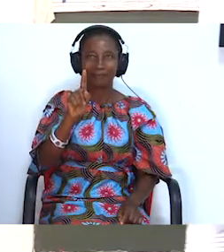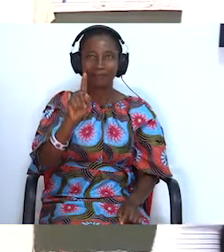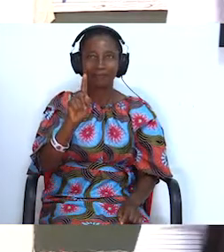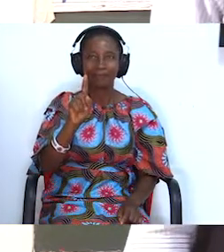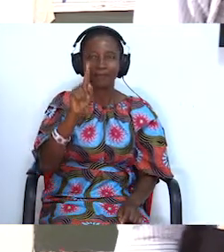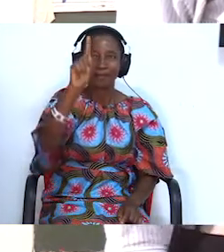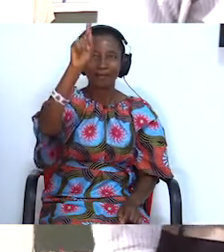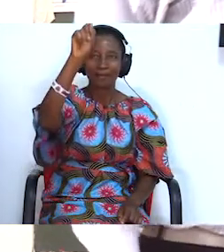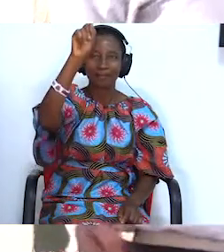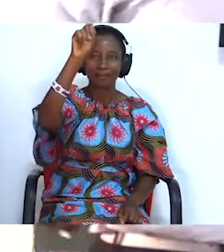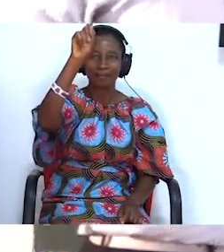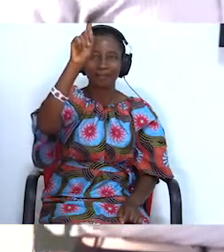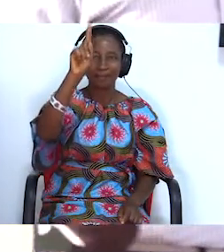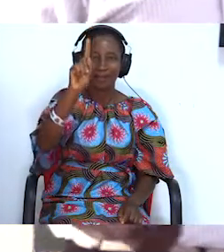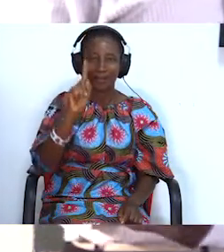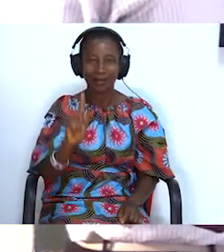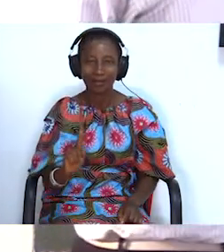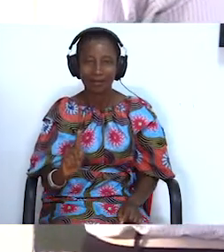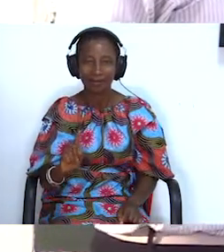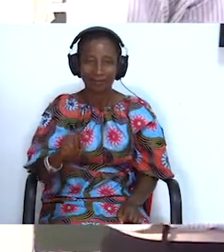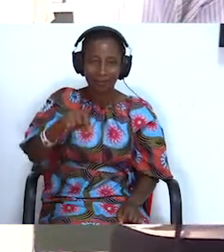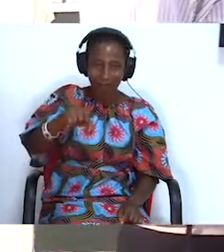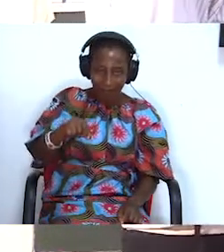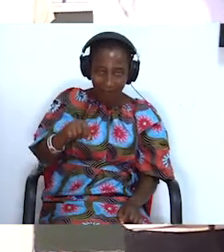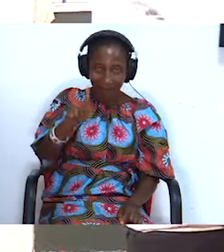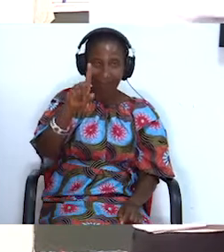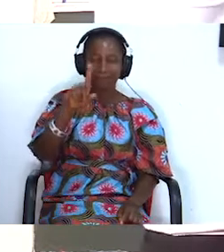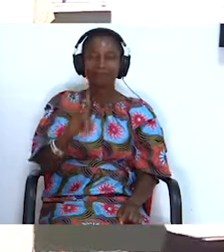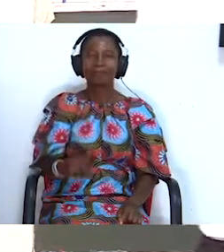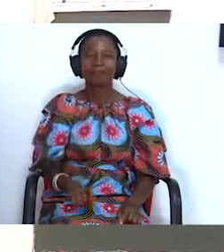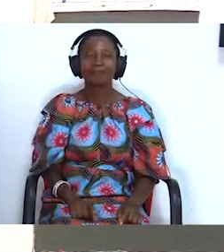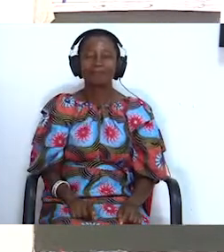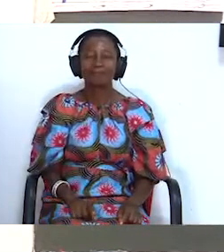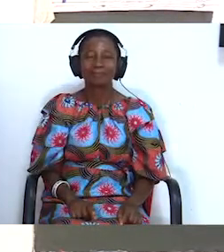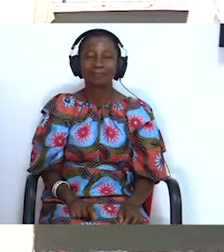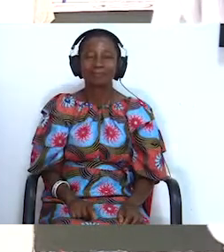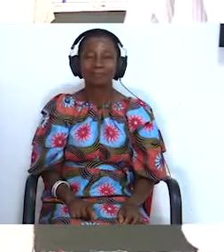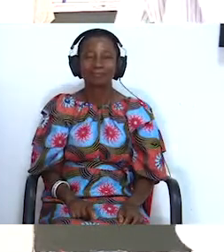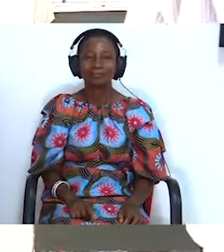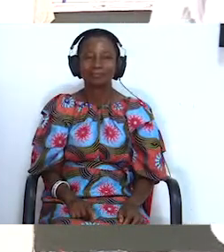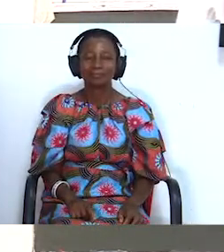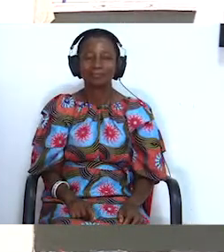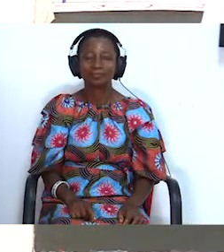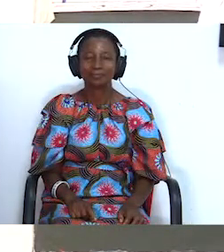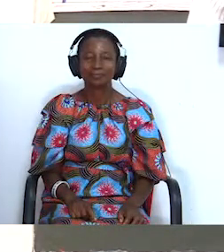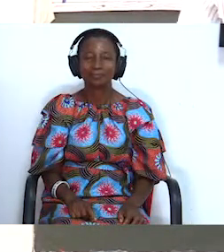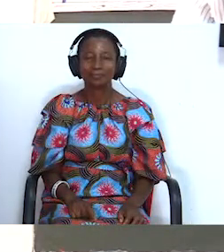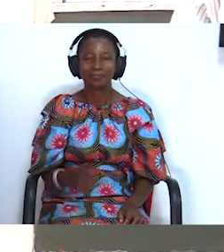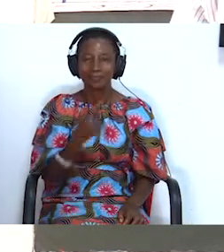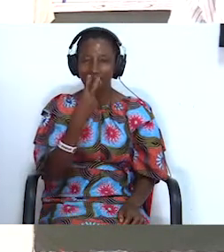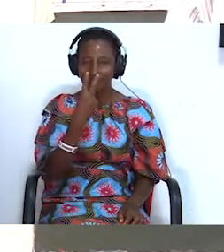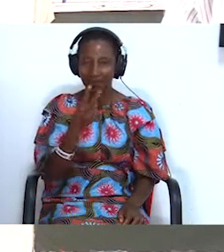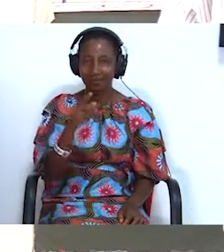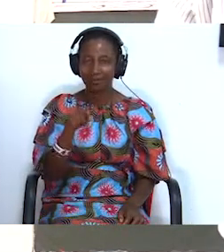You've seen that. Now can we try it together? Can you put your fingers up and we do it together in the